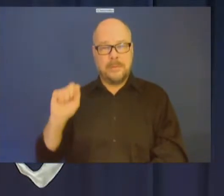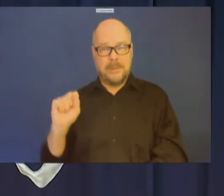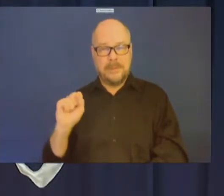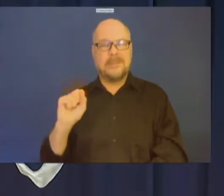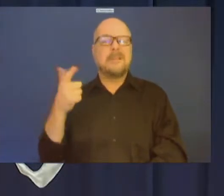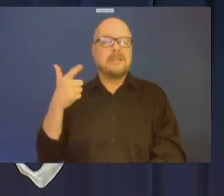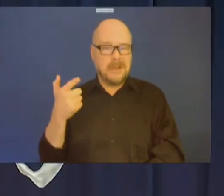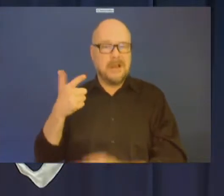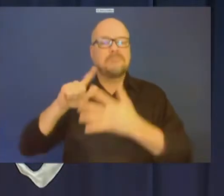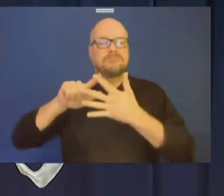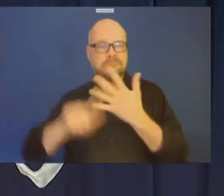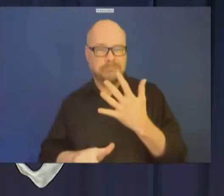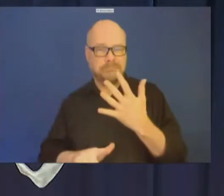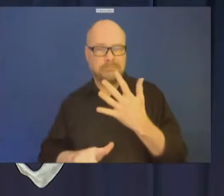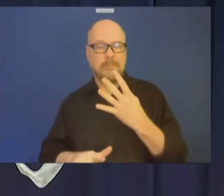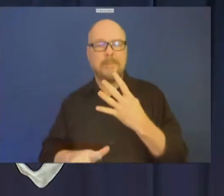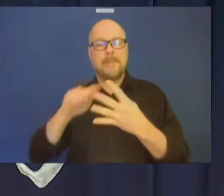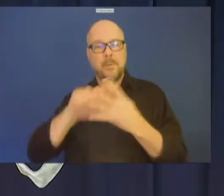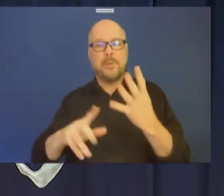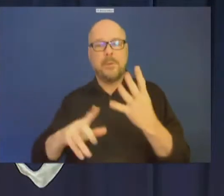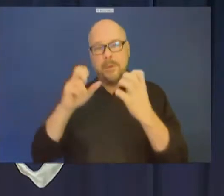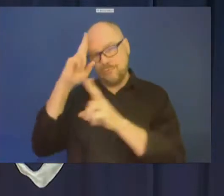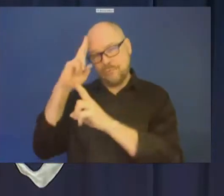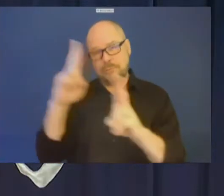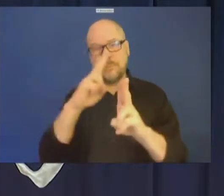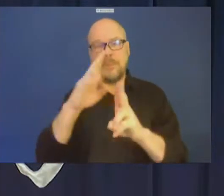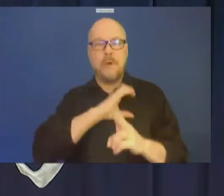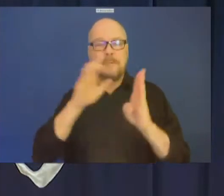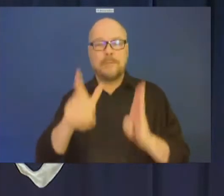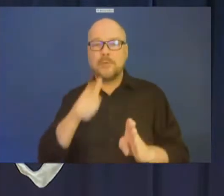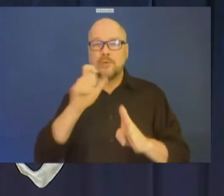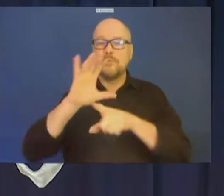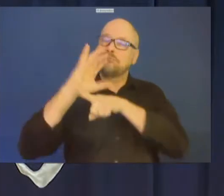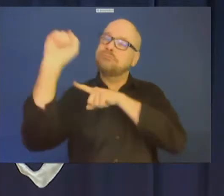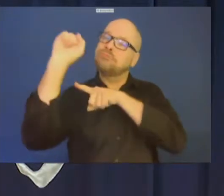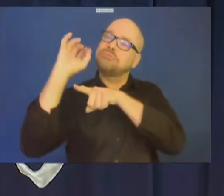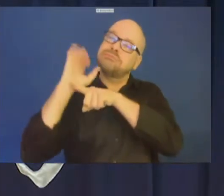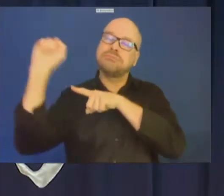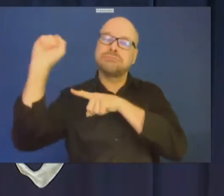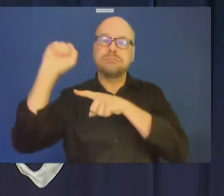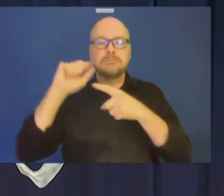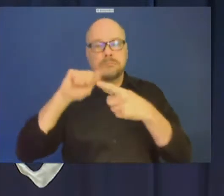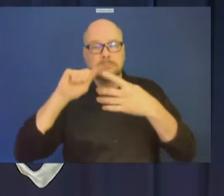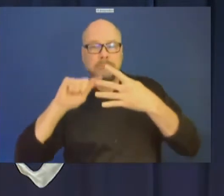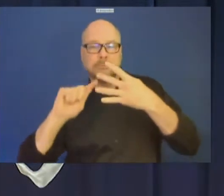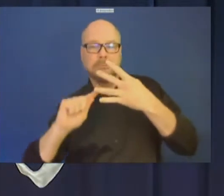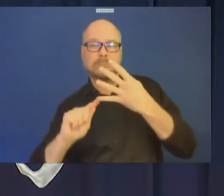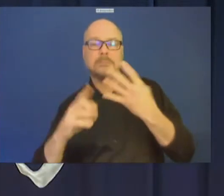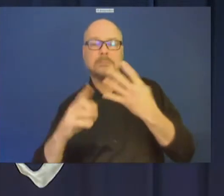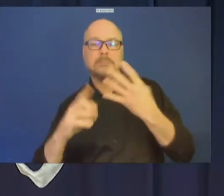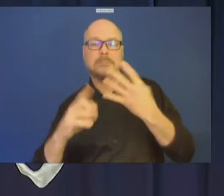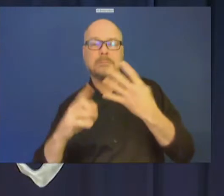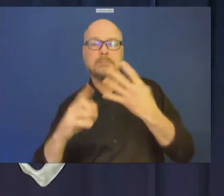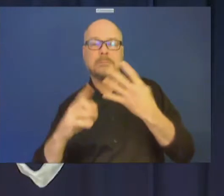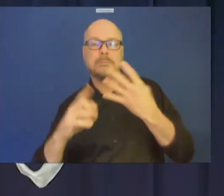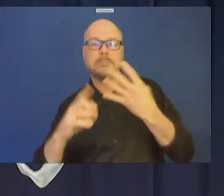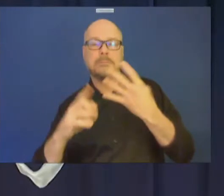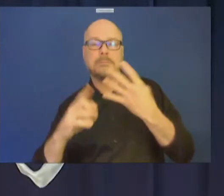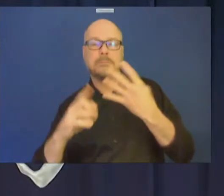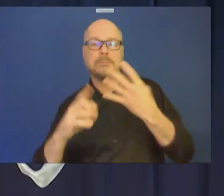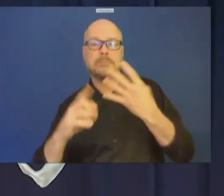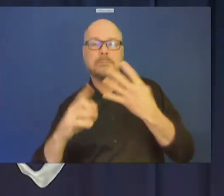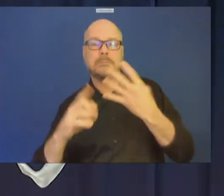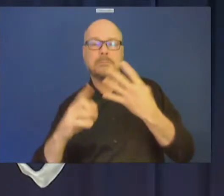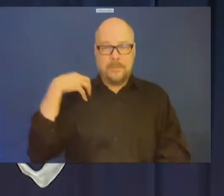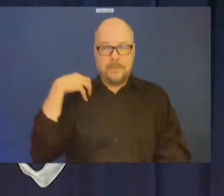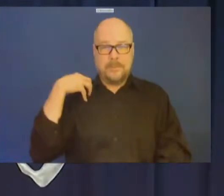areas of training. Before we begin, I'd like to invite Chief Jennings on stage for the presentation of awards.